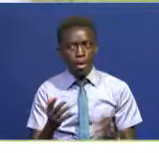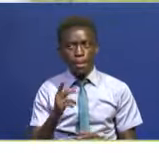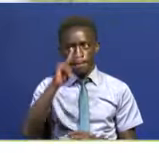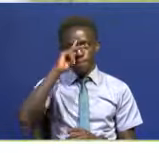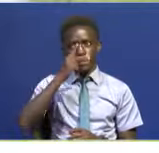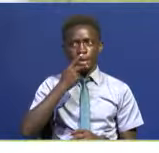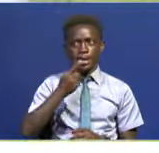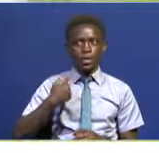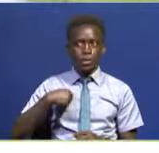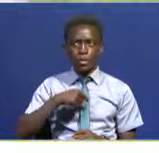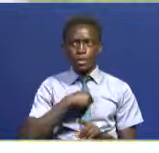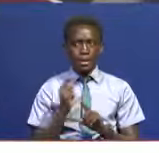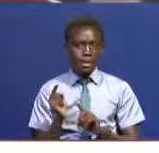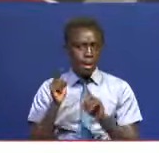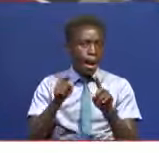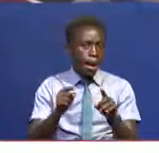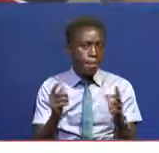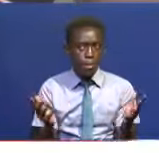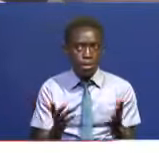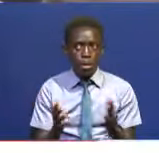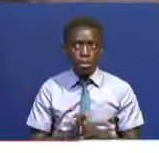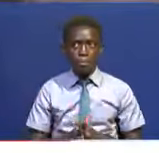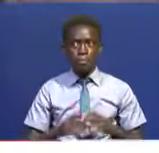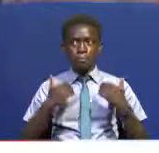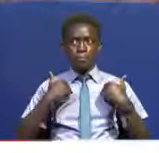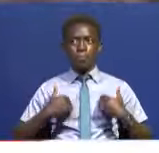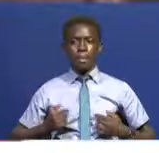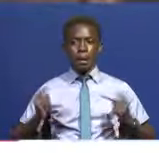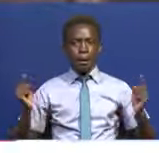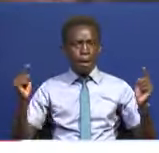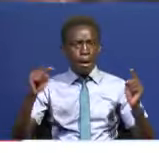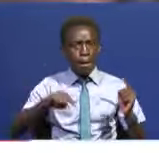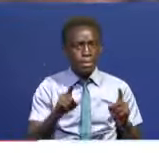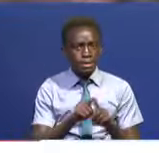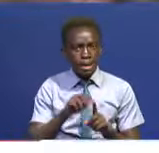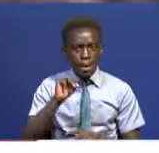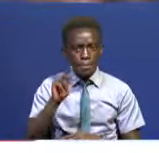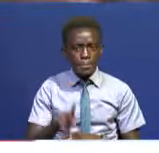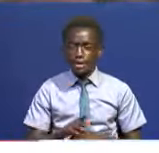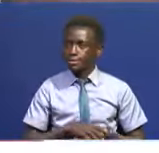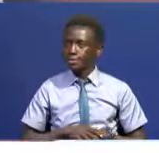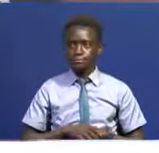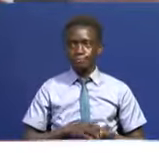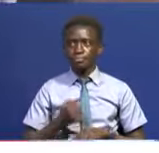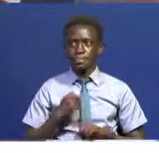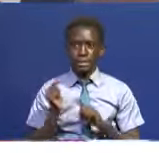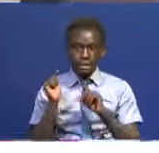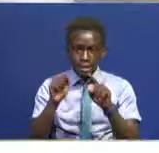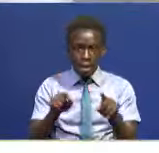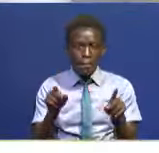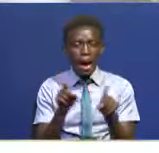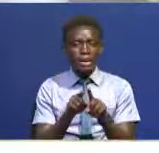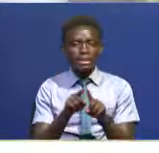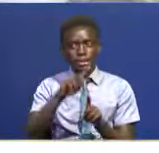Leo sijakuja kama mbunge, niliweza tu kuja kama mzazi, na nataka tukuambia kwamba hata the community at length